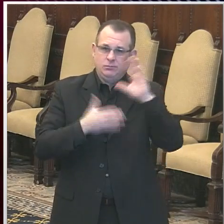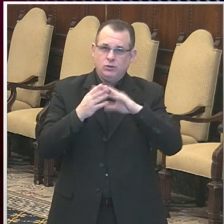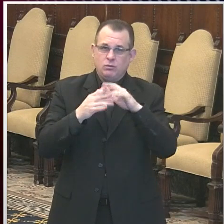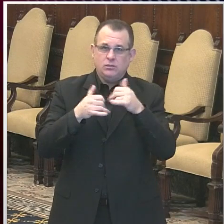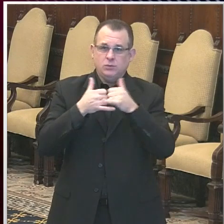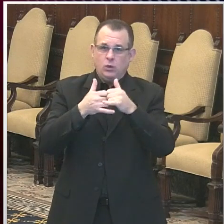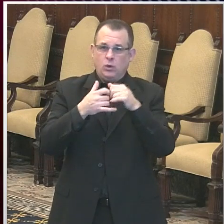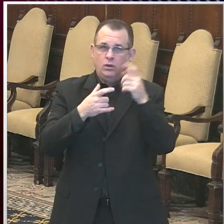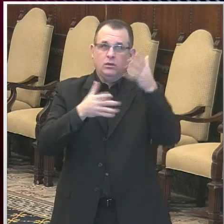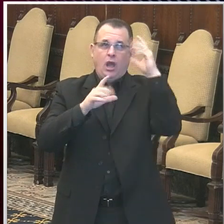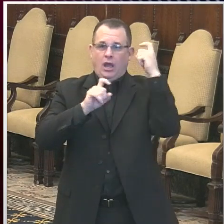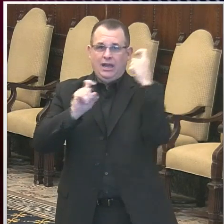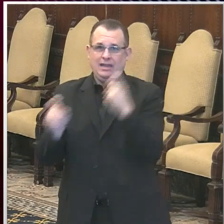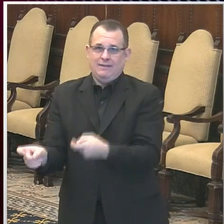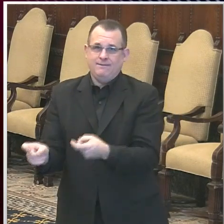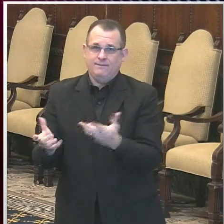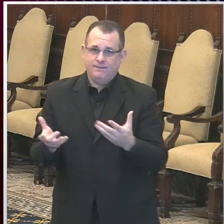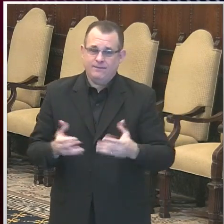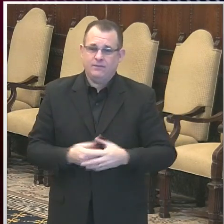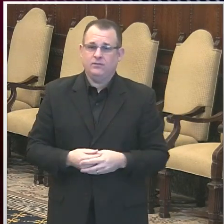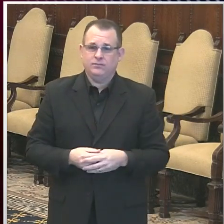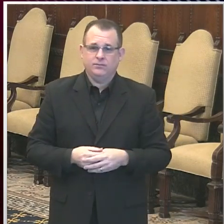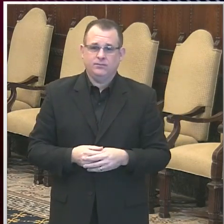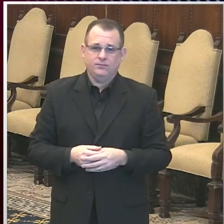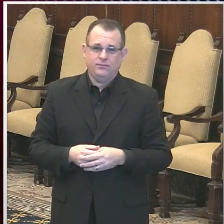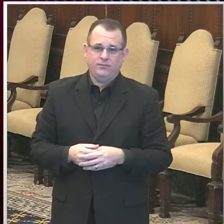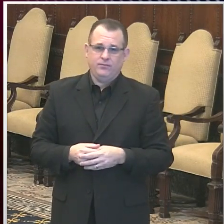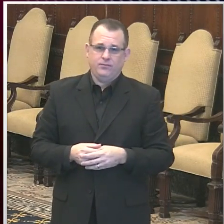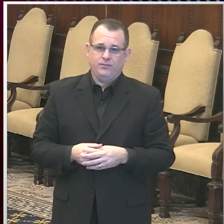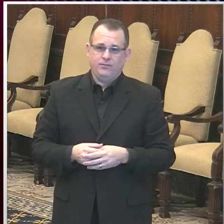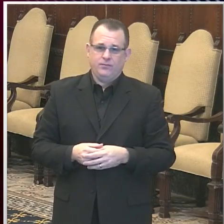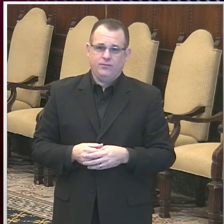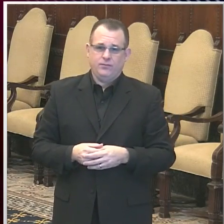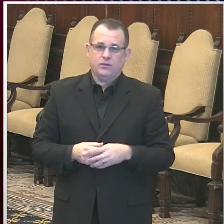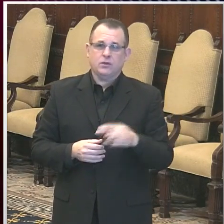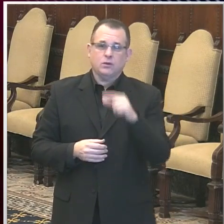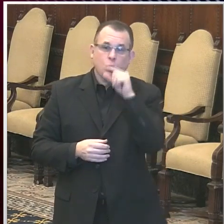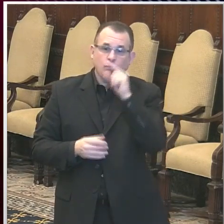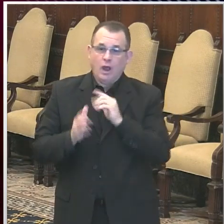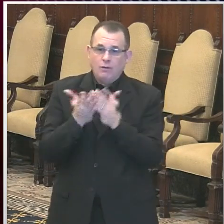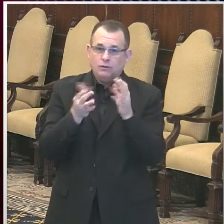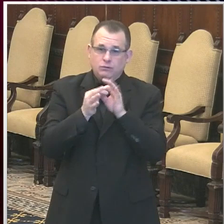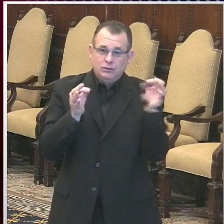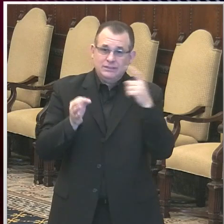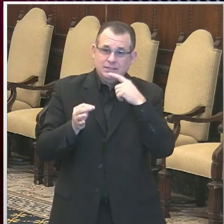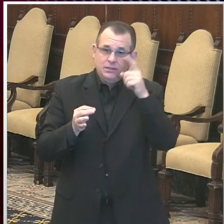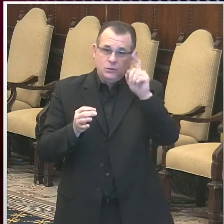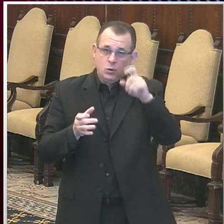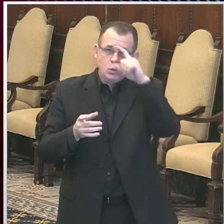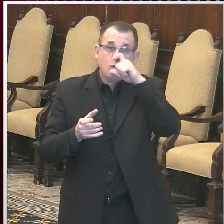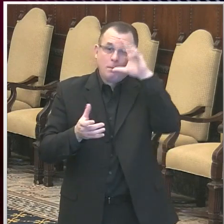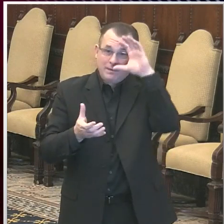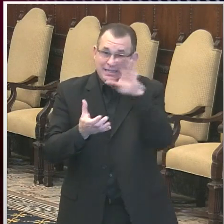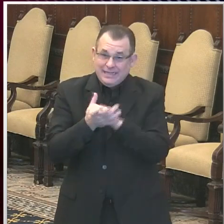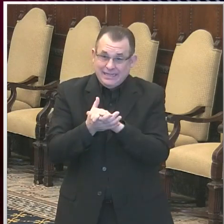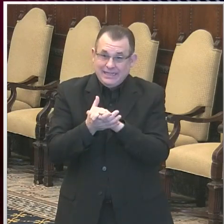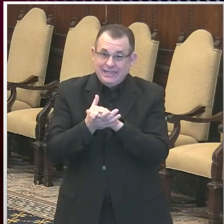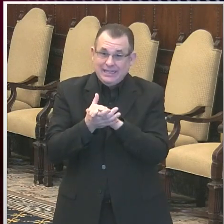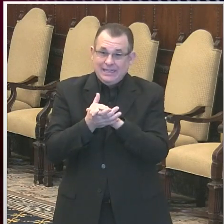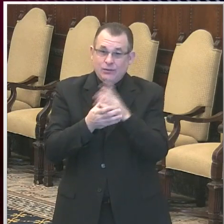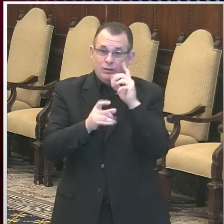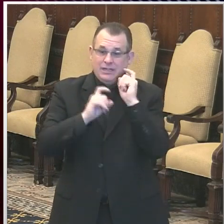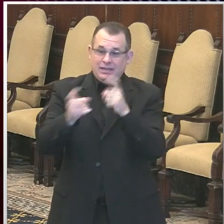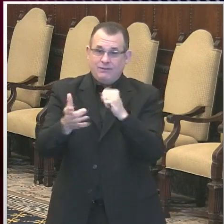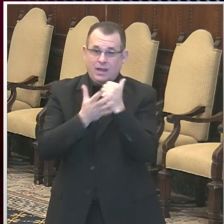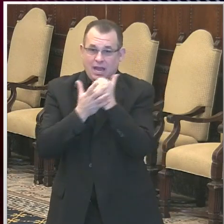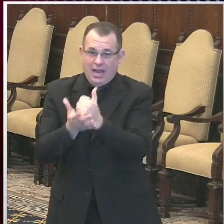God. The Quran states, "O you who believe, seek my help through patience and prayer. Surely Allah is with